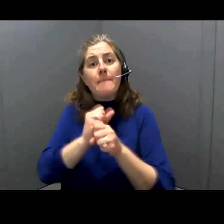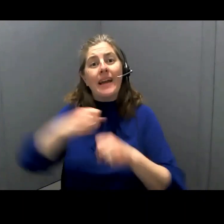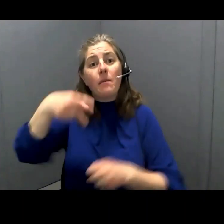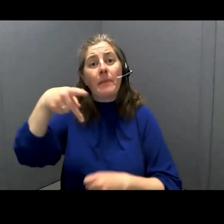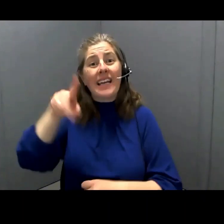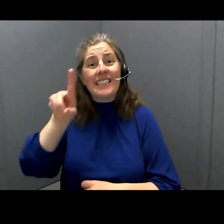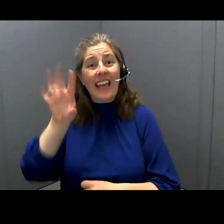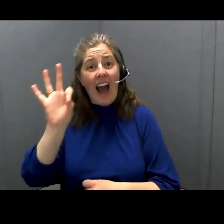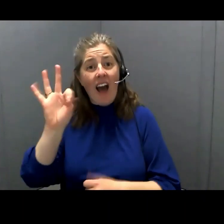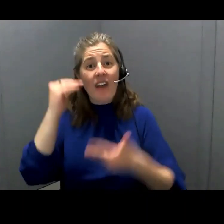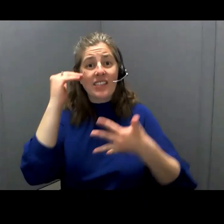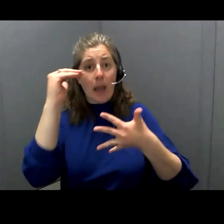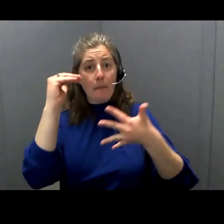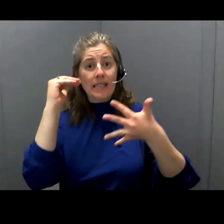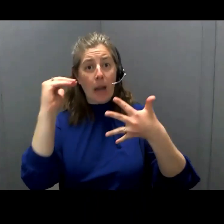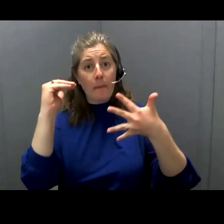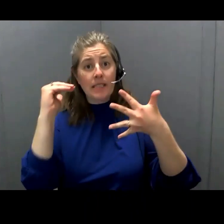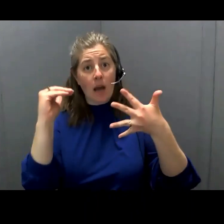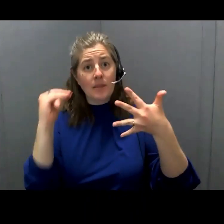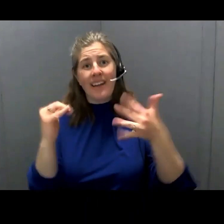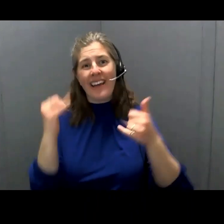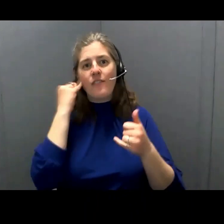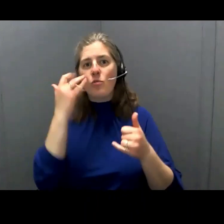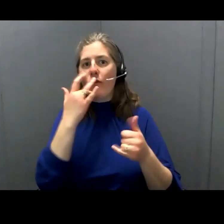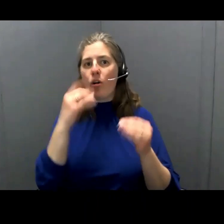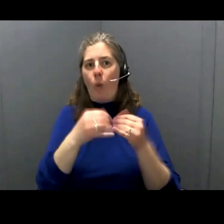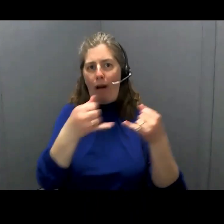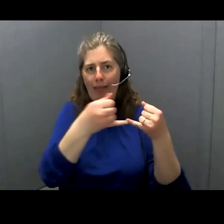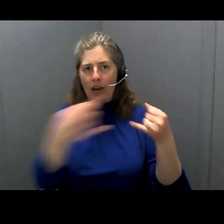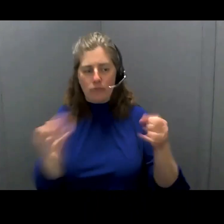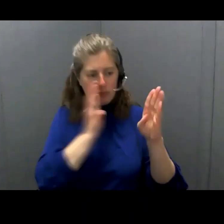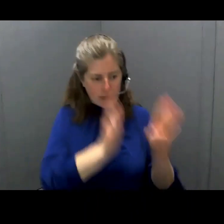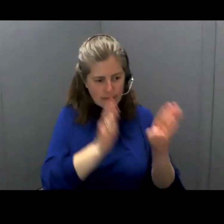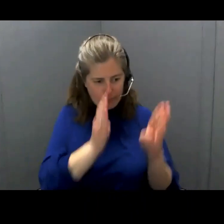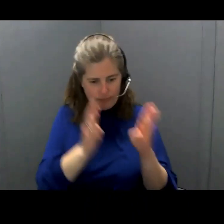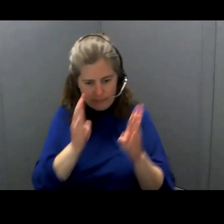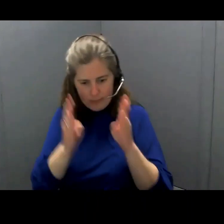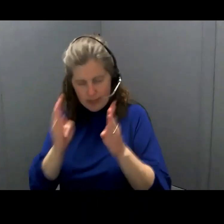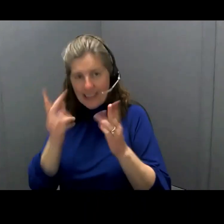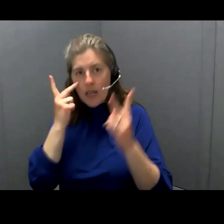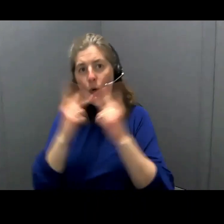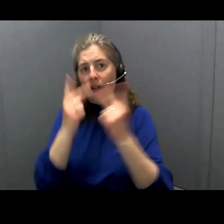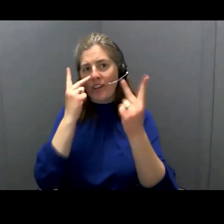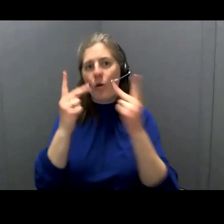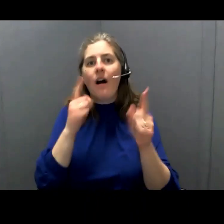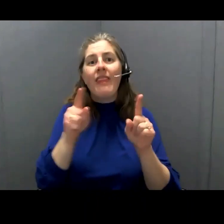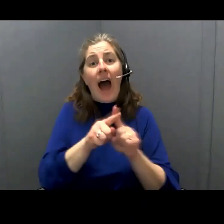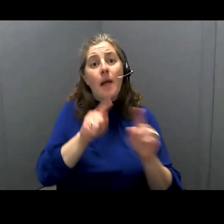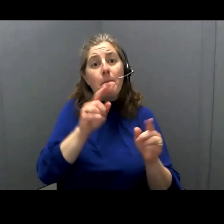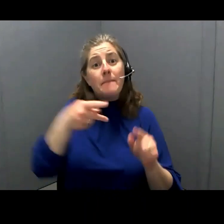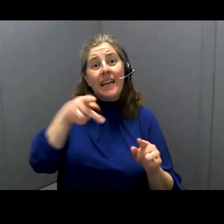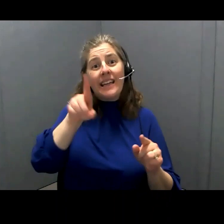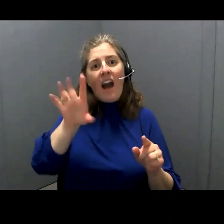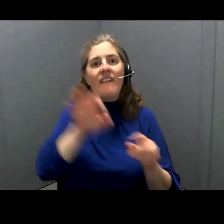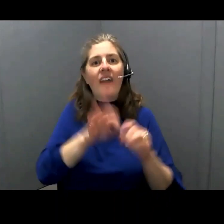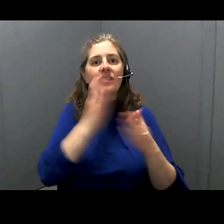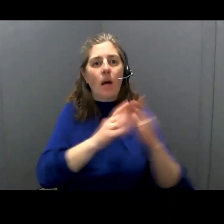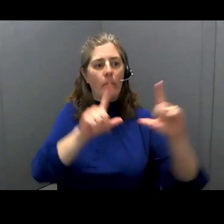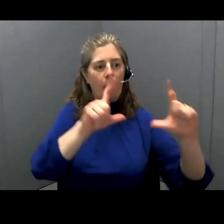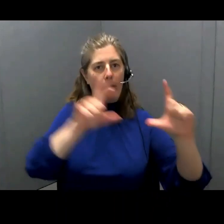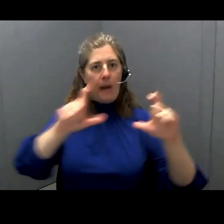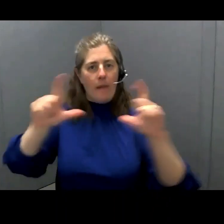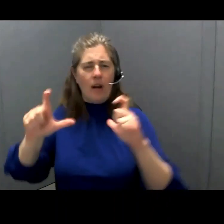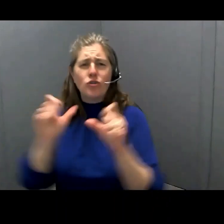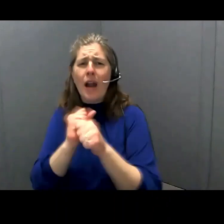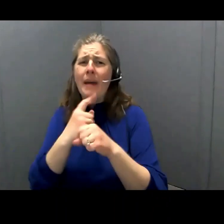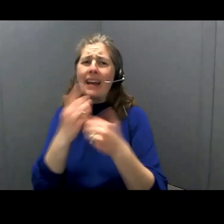has a step-by-step if you're a linear and you need to see visually, and it also has some screenshots. So I'm trying to make this as